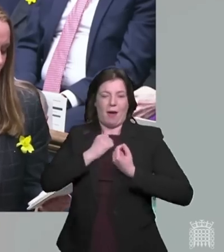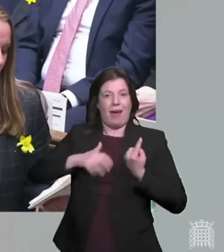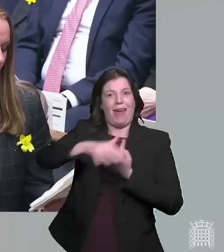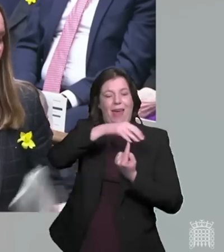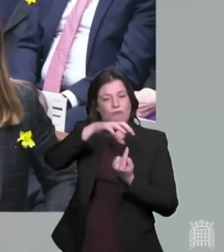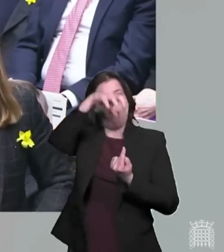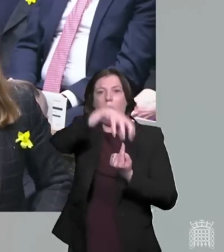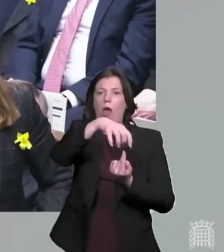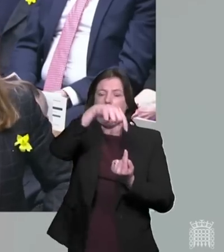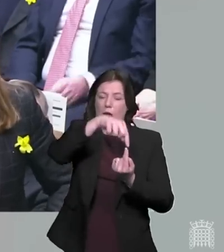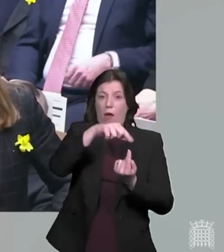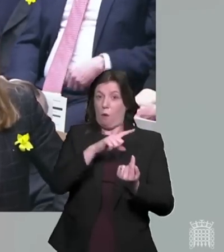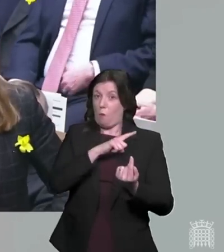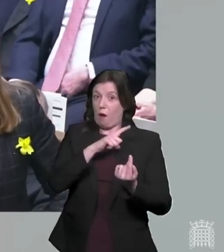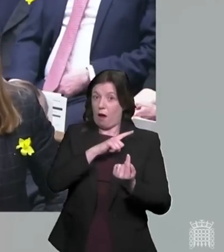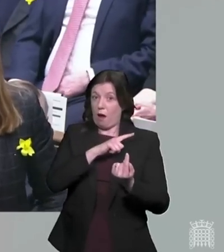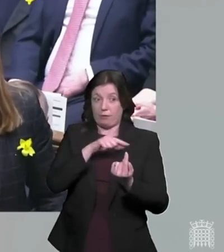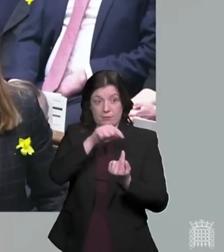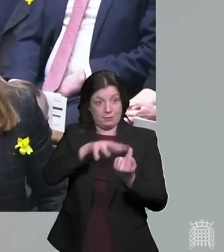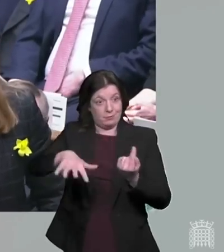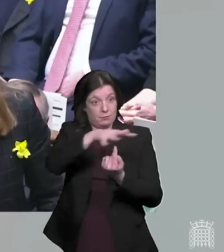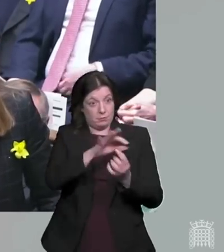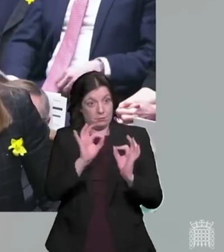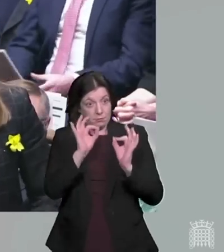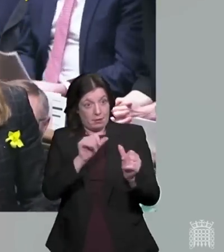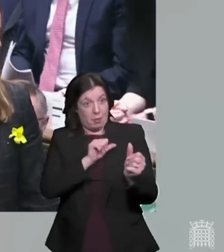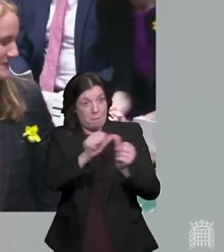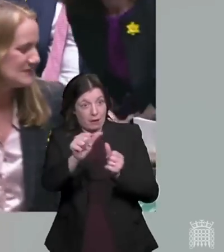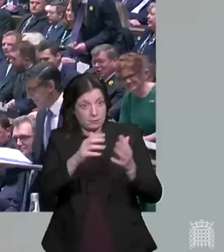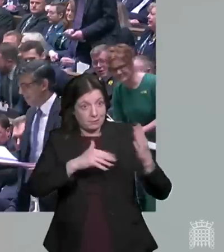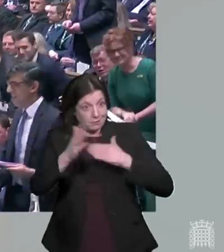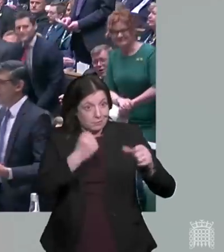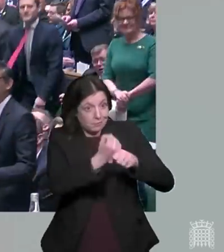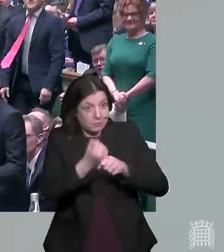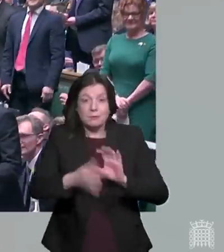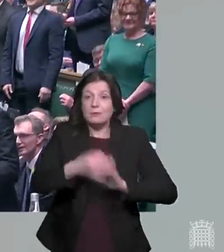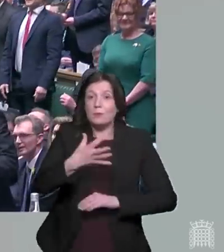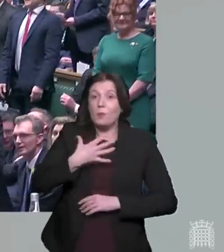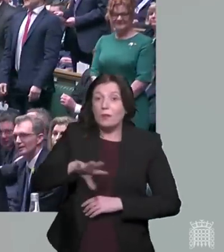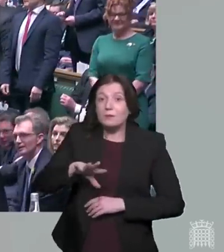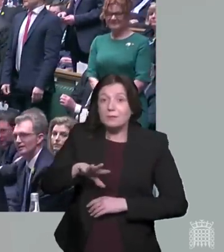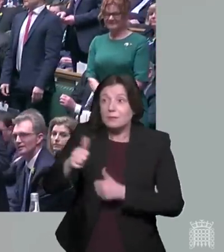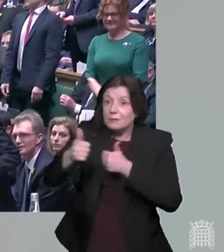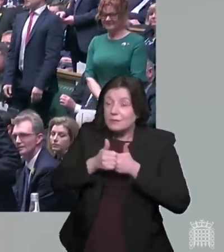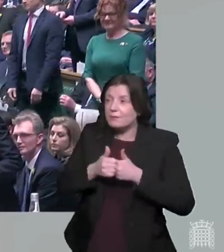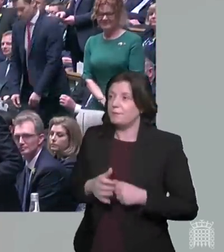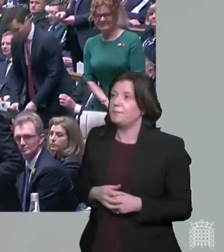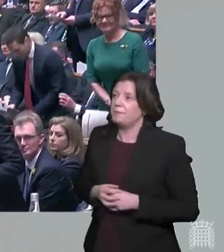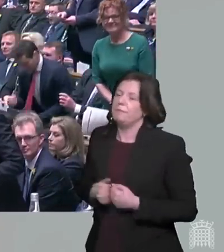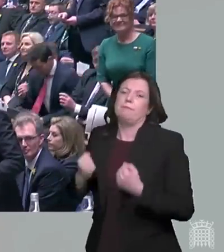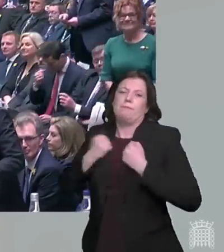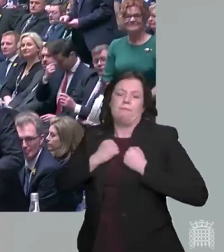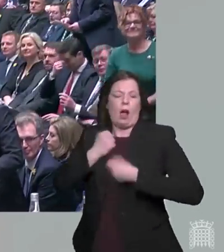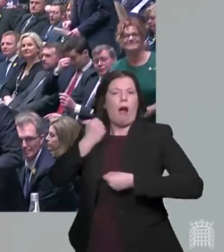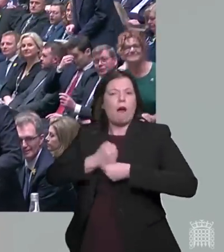of Unismorn, one of the best nuclear sites in the UK? Well, when it comes to our energy policy, the